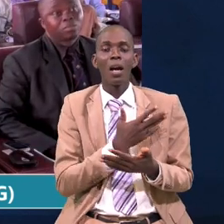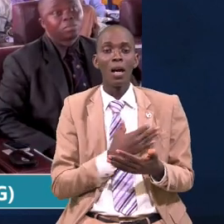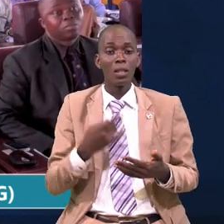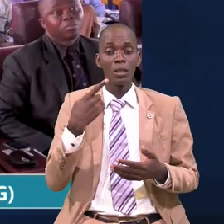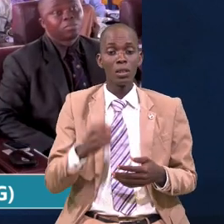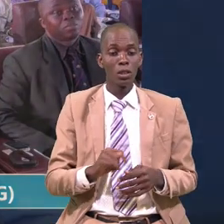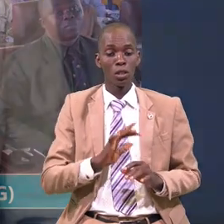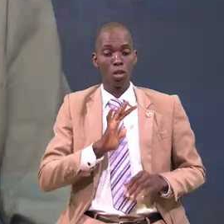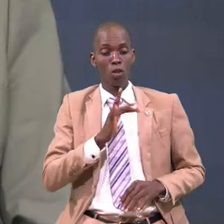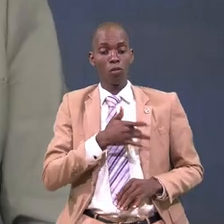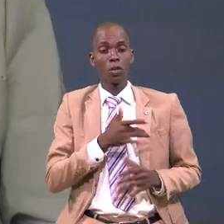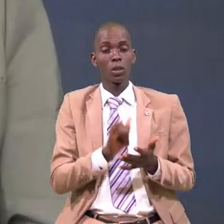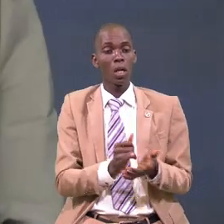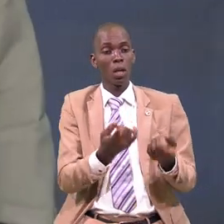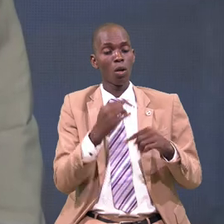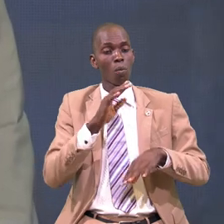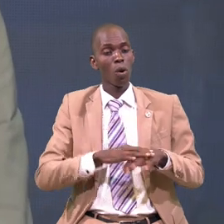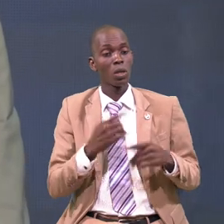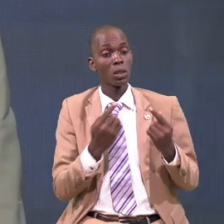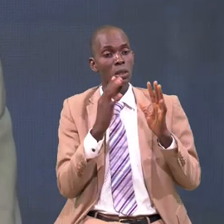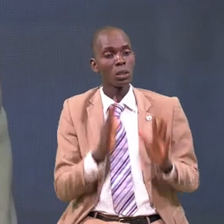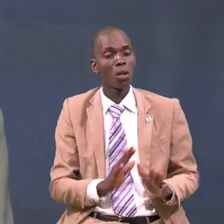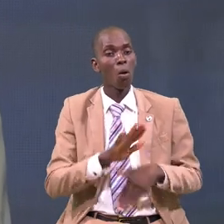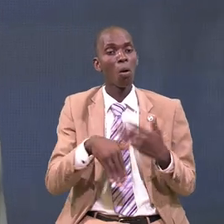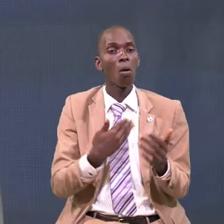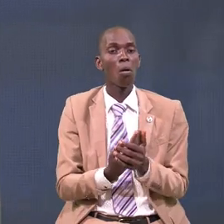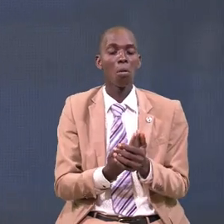sinners, all that will vanish away.